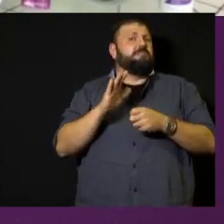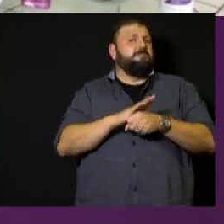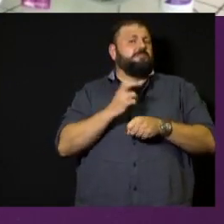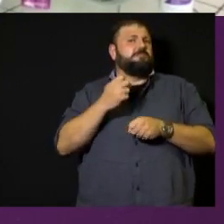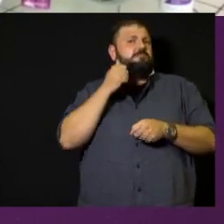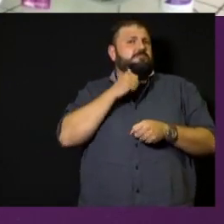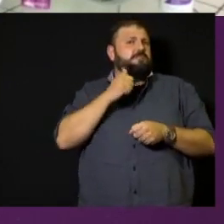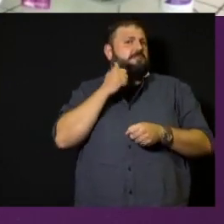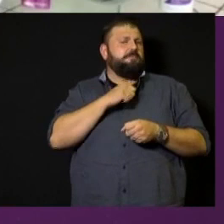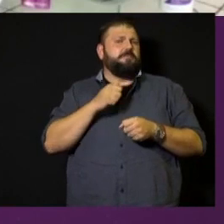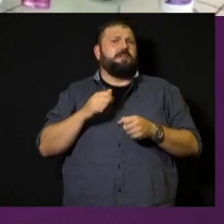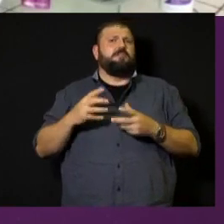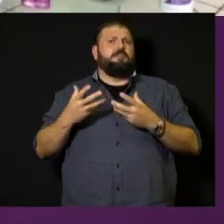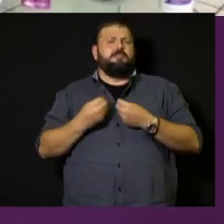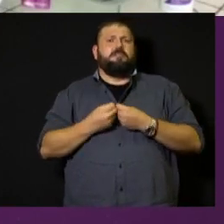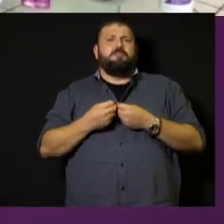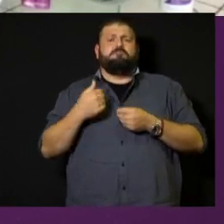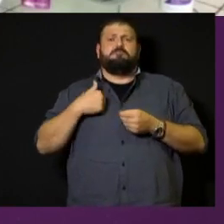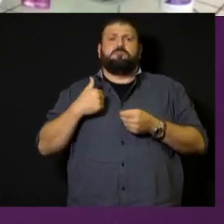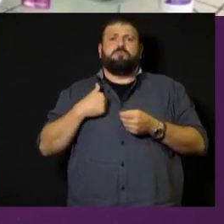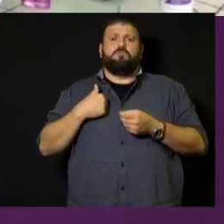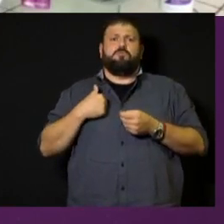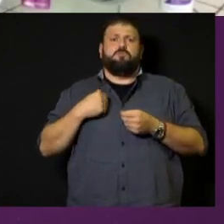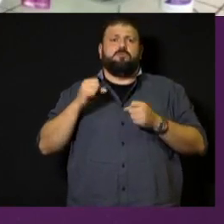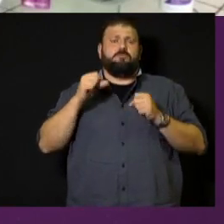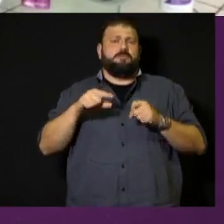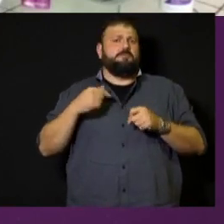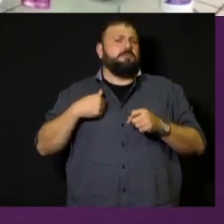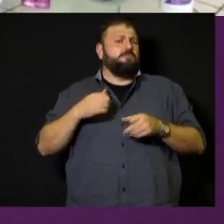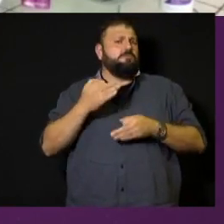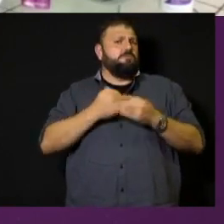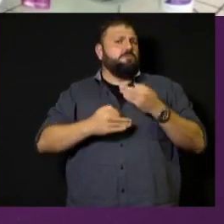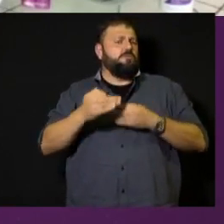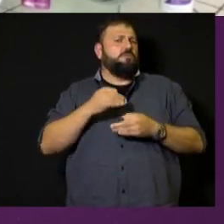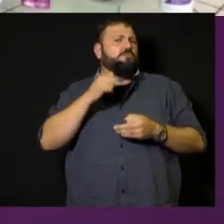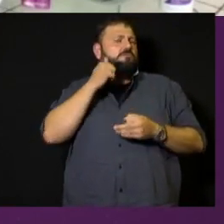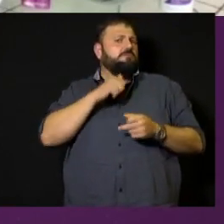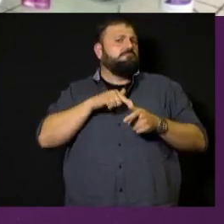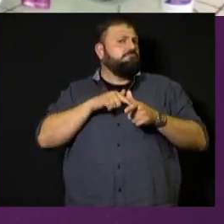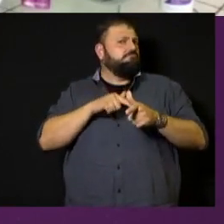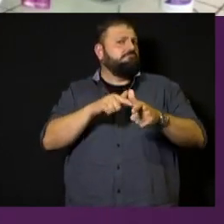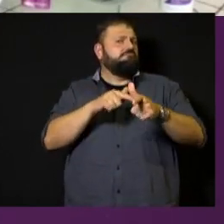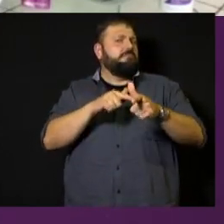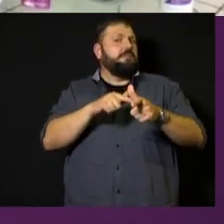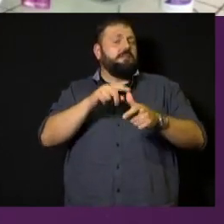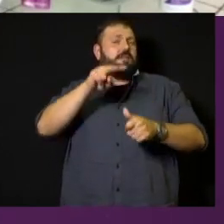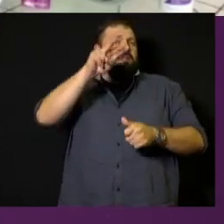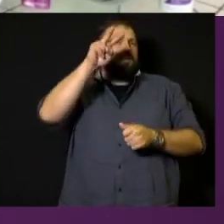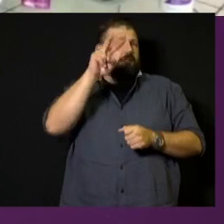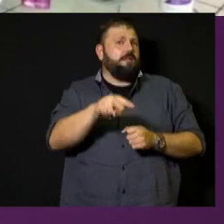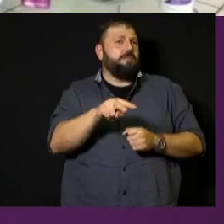I got confused with self-esteem and ego, and